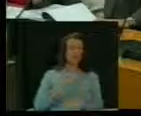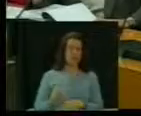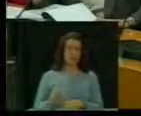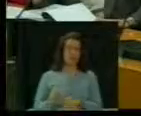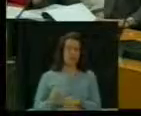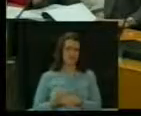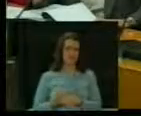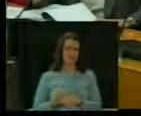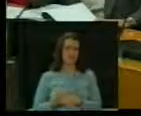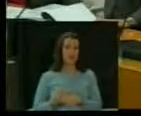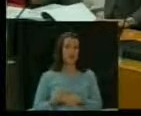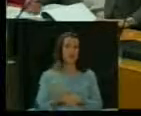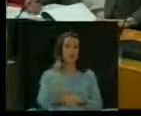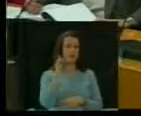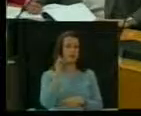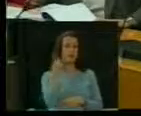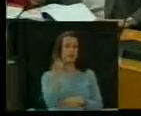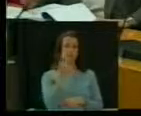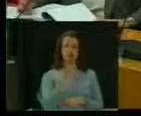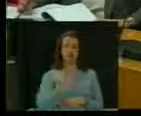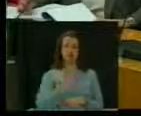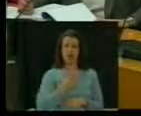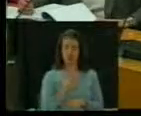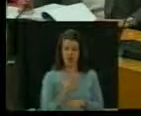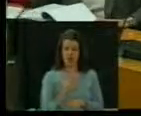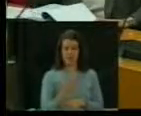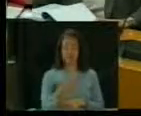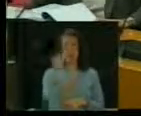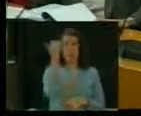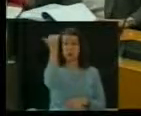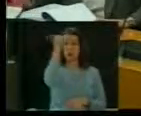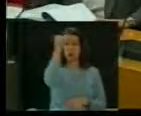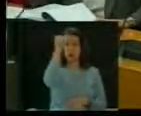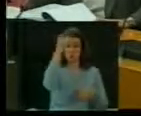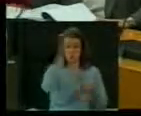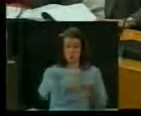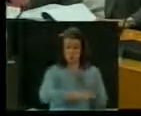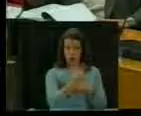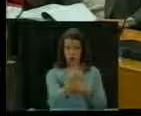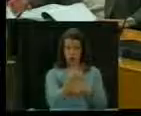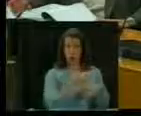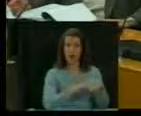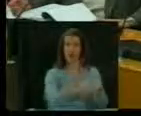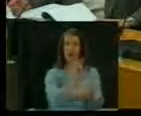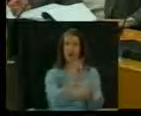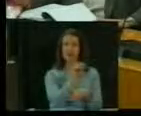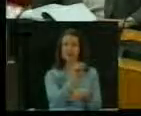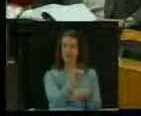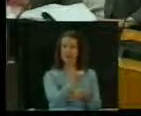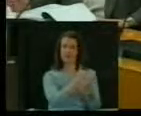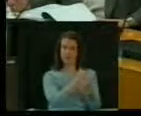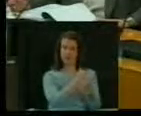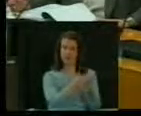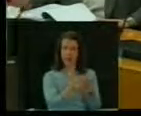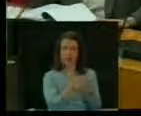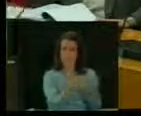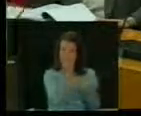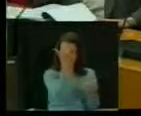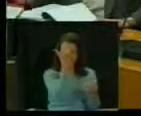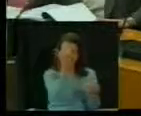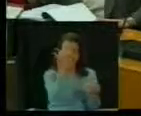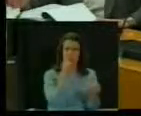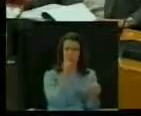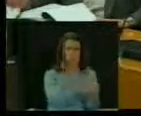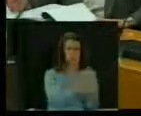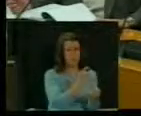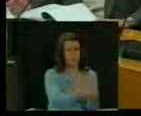know, that's a situation where simply paying back is appropriate. But if somebody willingly and